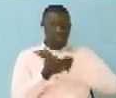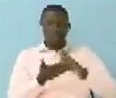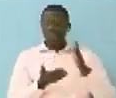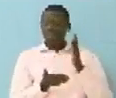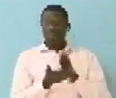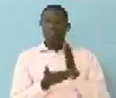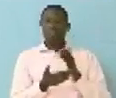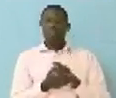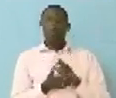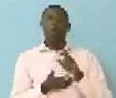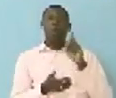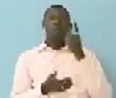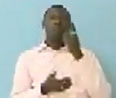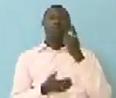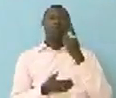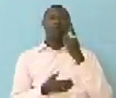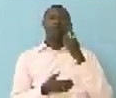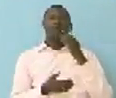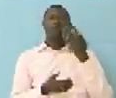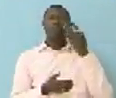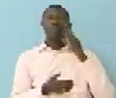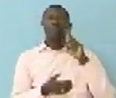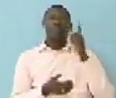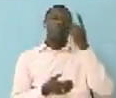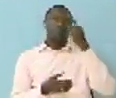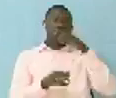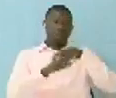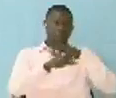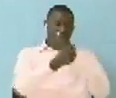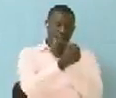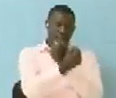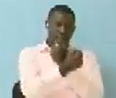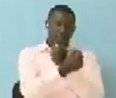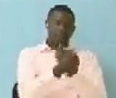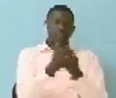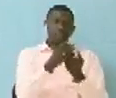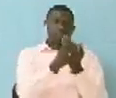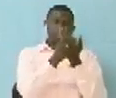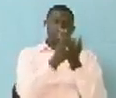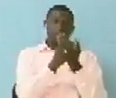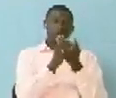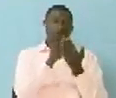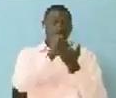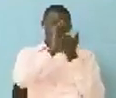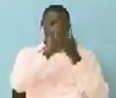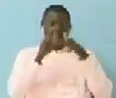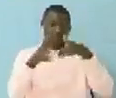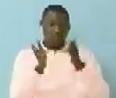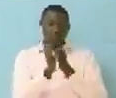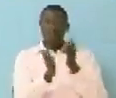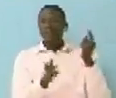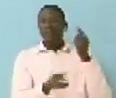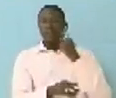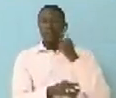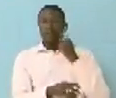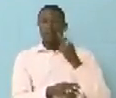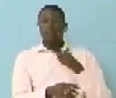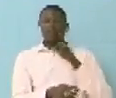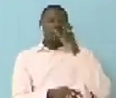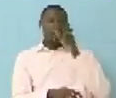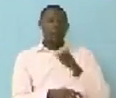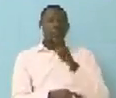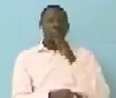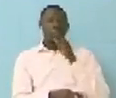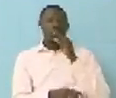When he was first arrested, he appeared before the panel that day. He was the one who